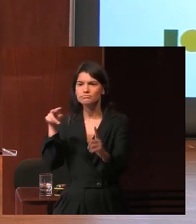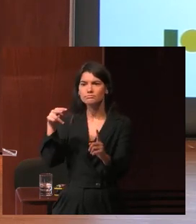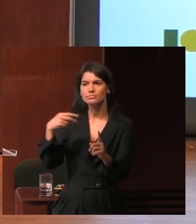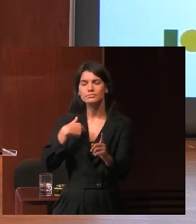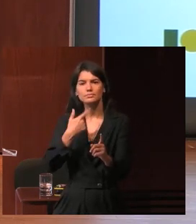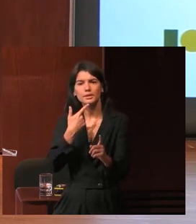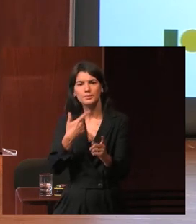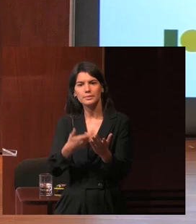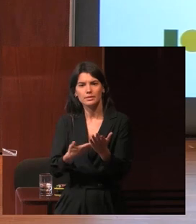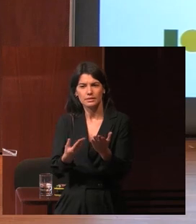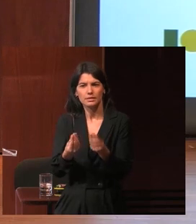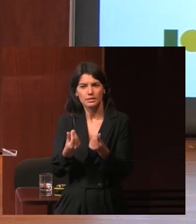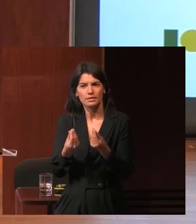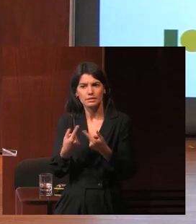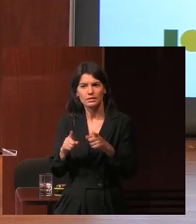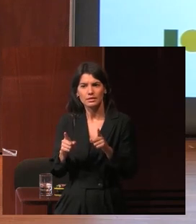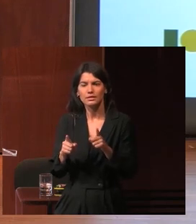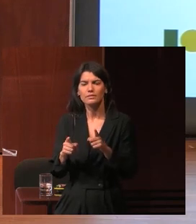of edutainment?